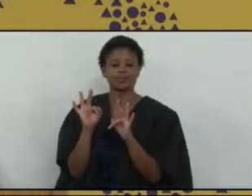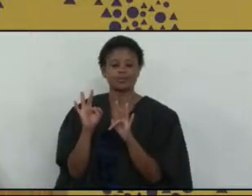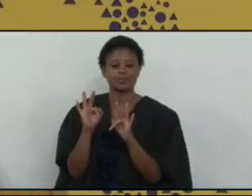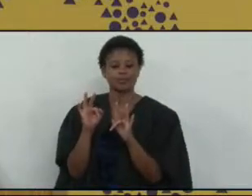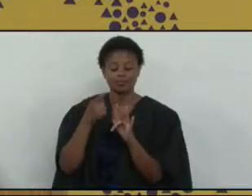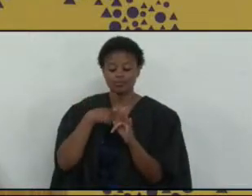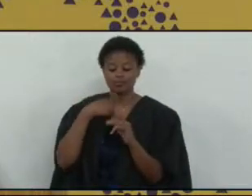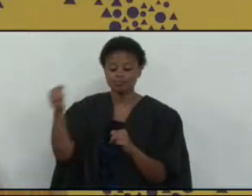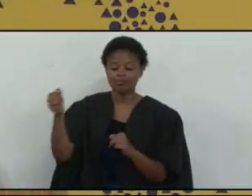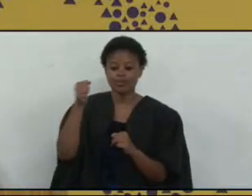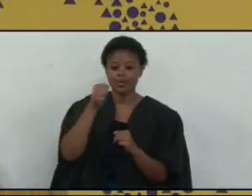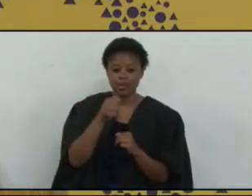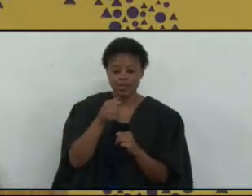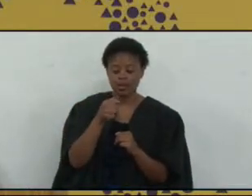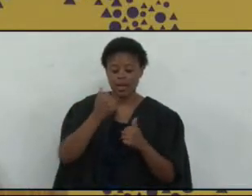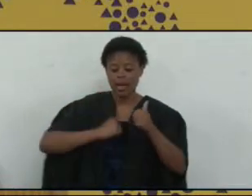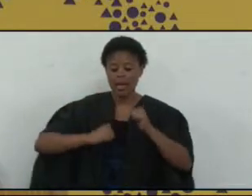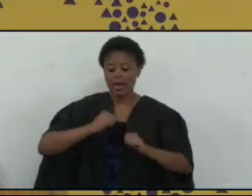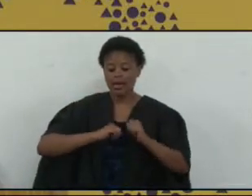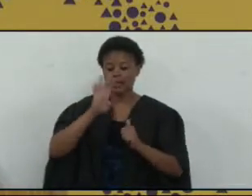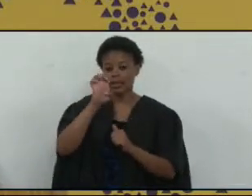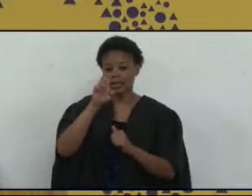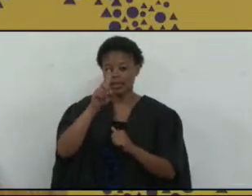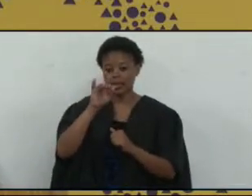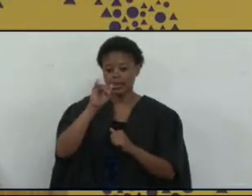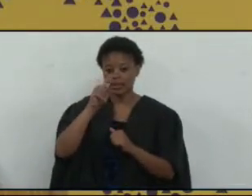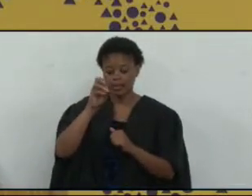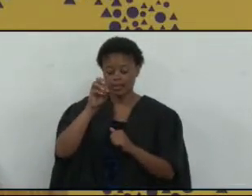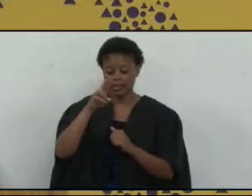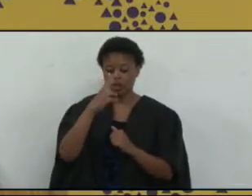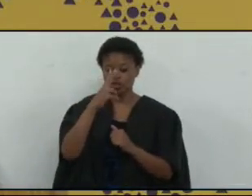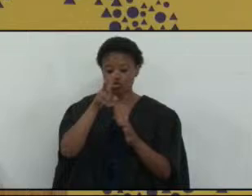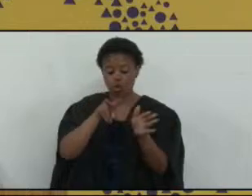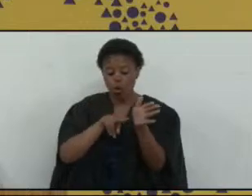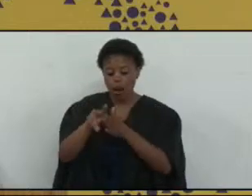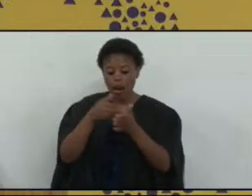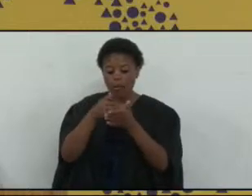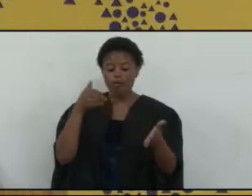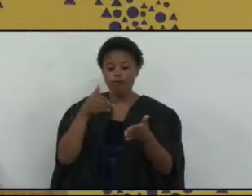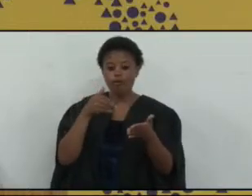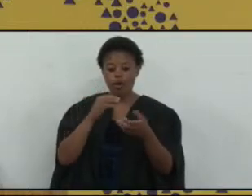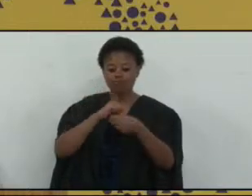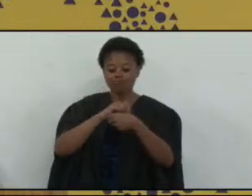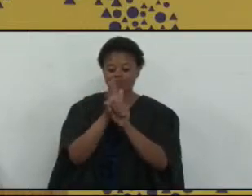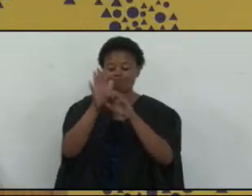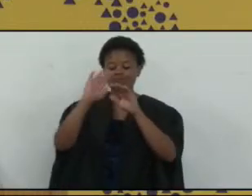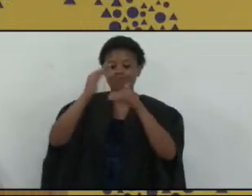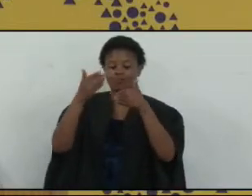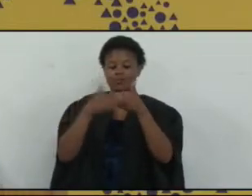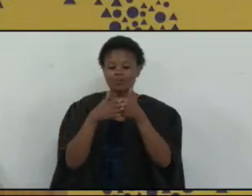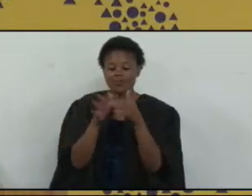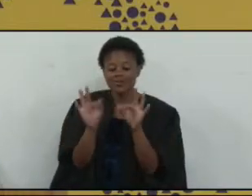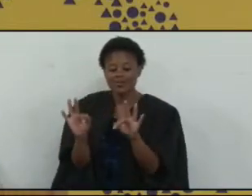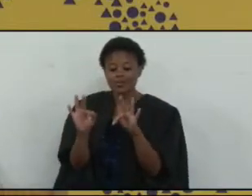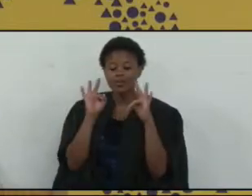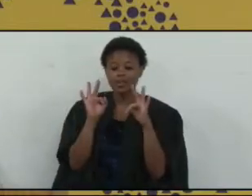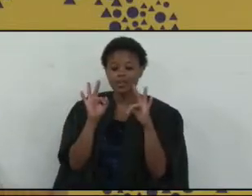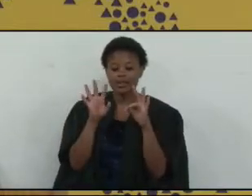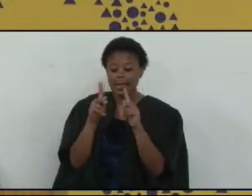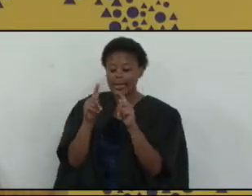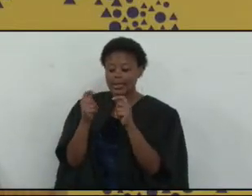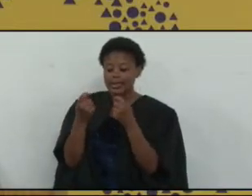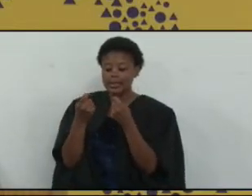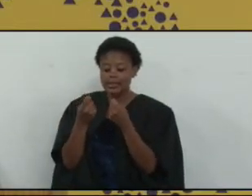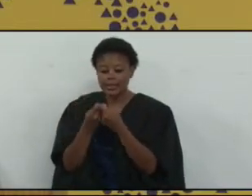was appointed acting editor 2 weeks before the COVID-19 lockdown. terrified of leading a team of